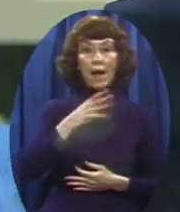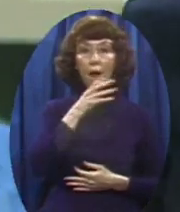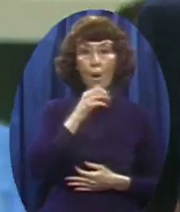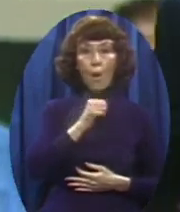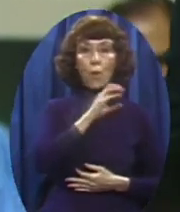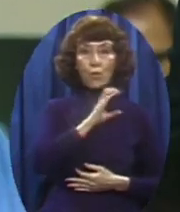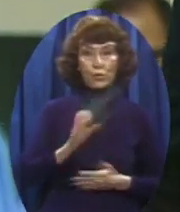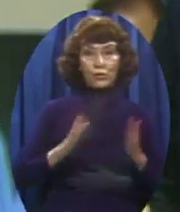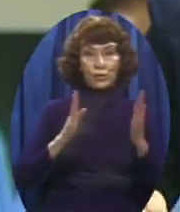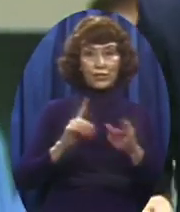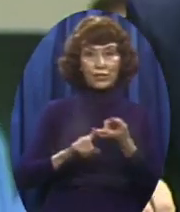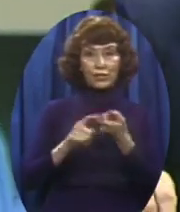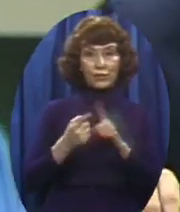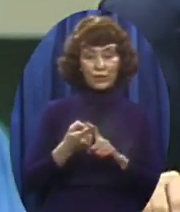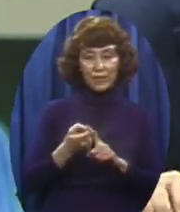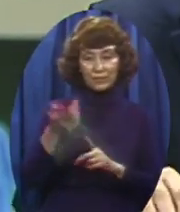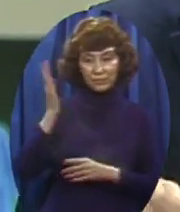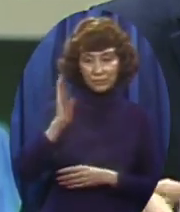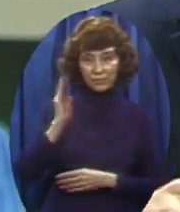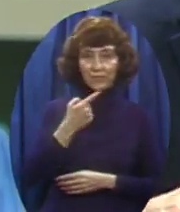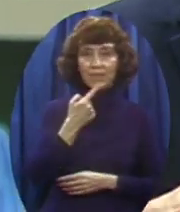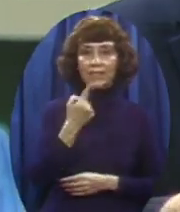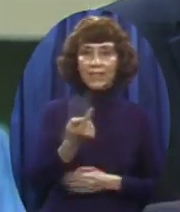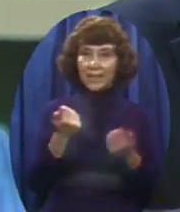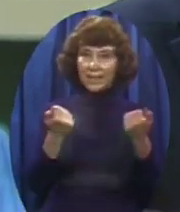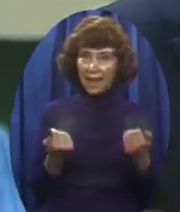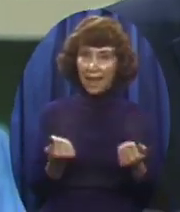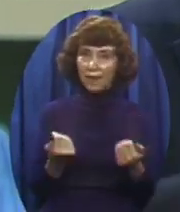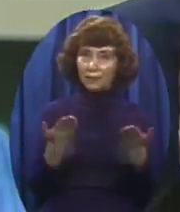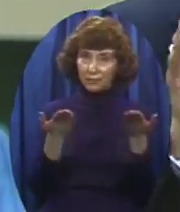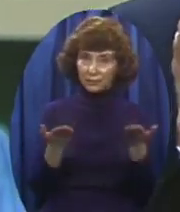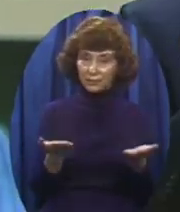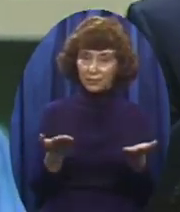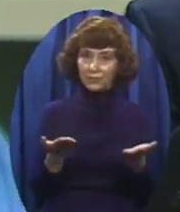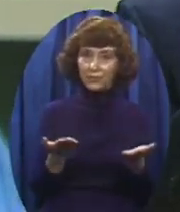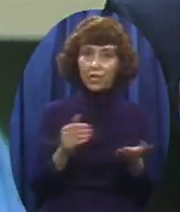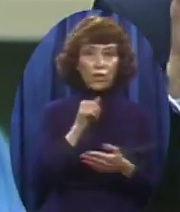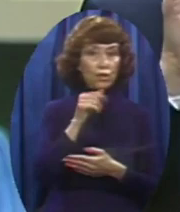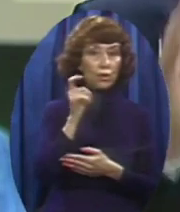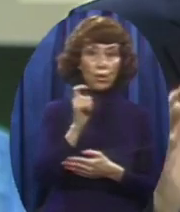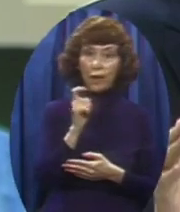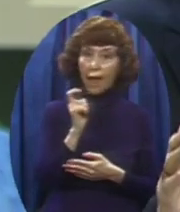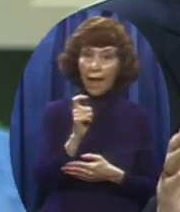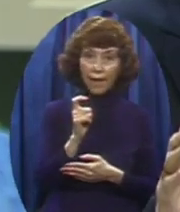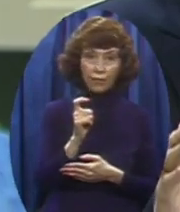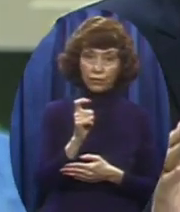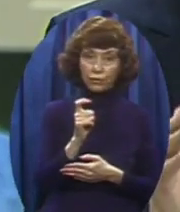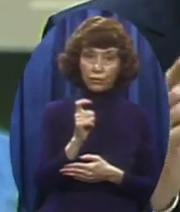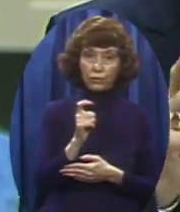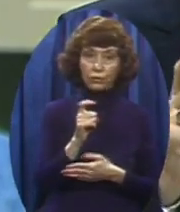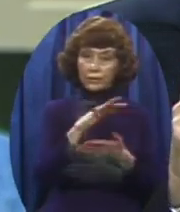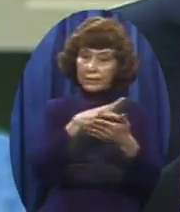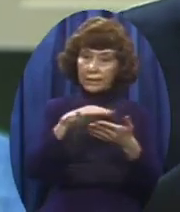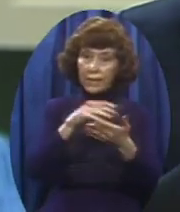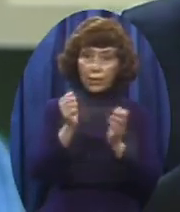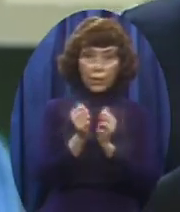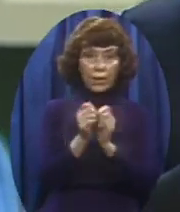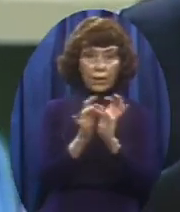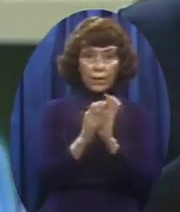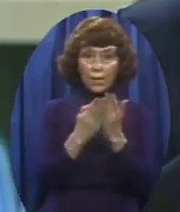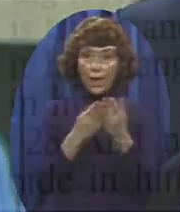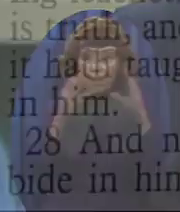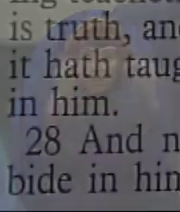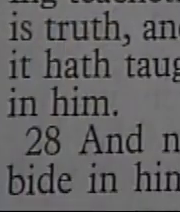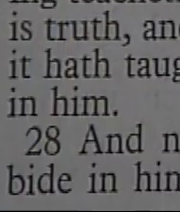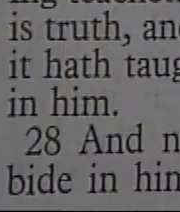me to 1 John 2:27. He said, now, Jerry, you don't have to be with a pastor or a Bible teacher all the time to know your Bible. 1 John